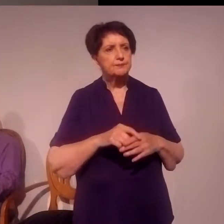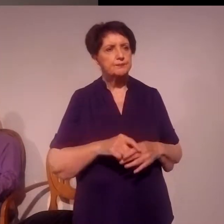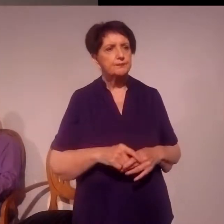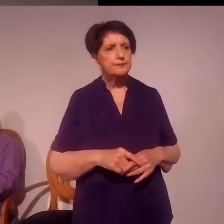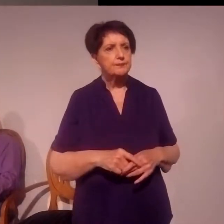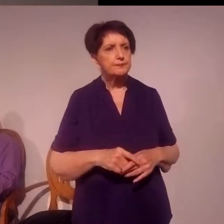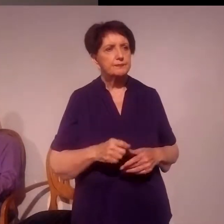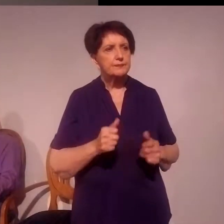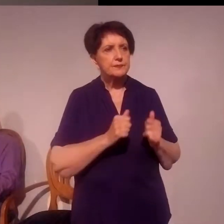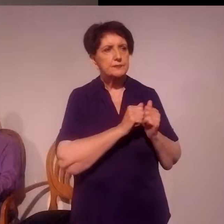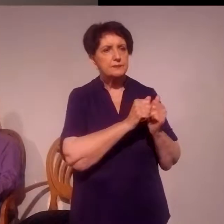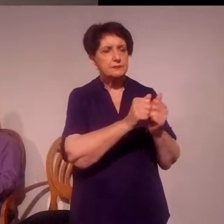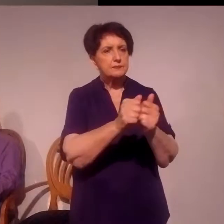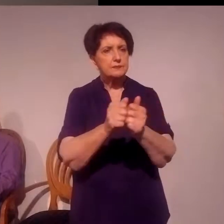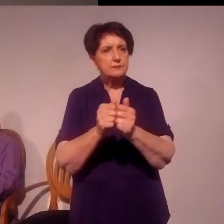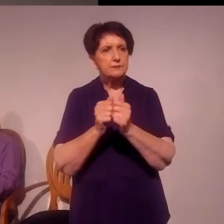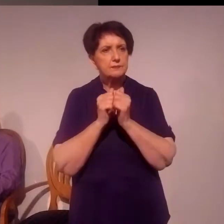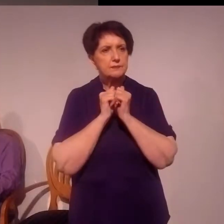together.